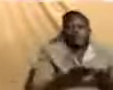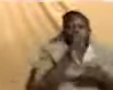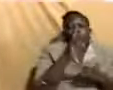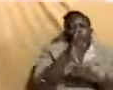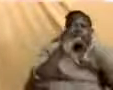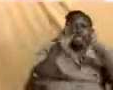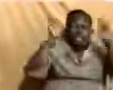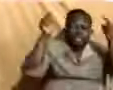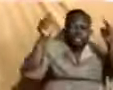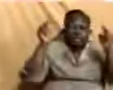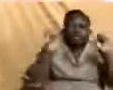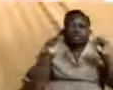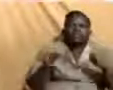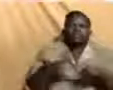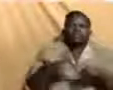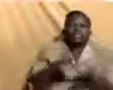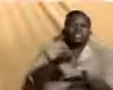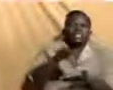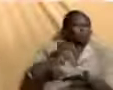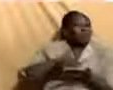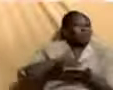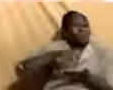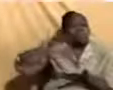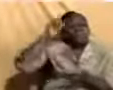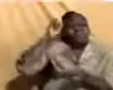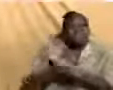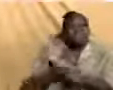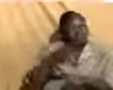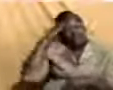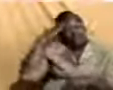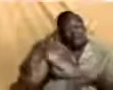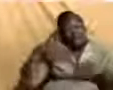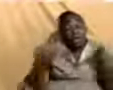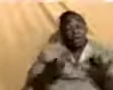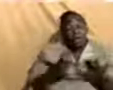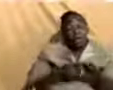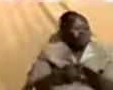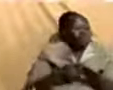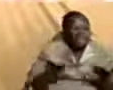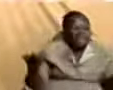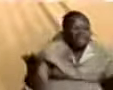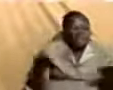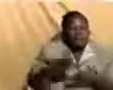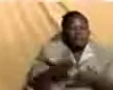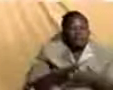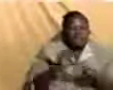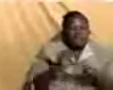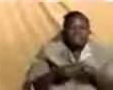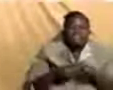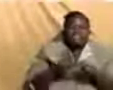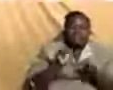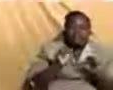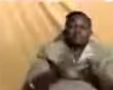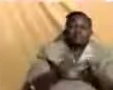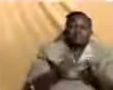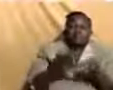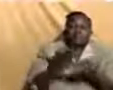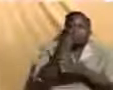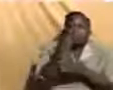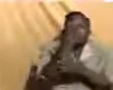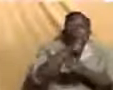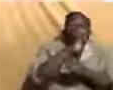And therefore it will take a pretty long time. Knowing how long it takes to collect 1 million signatures, how long it takes to do all these things, it might take maybe 74